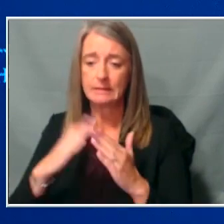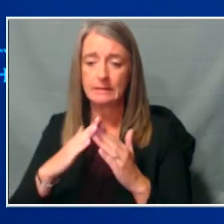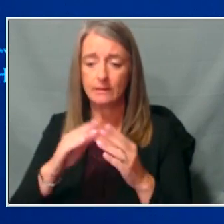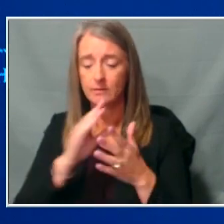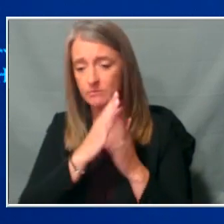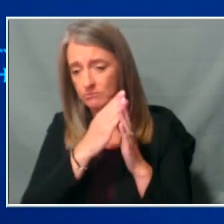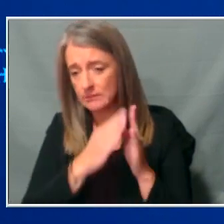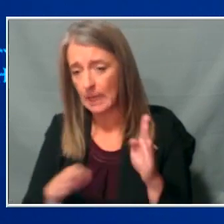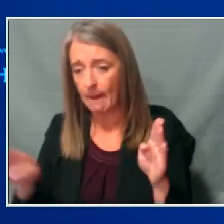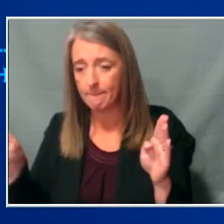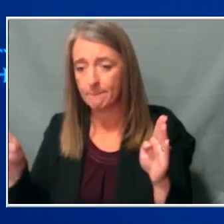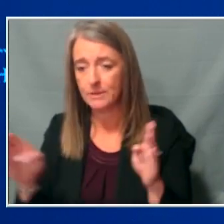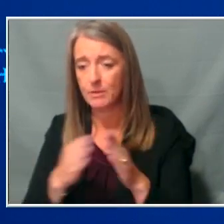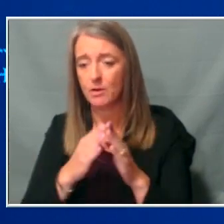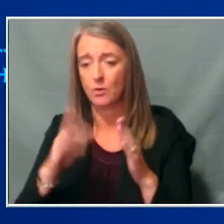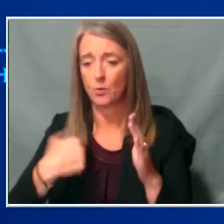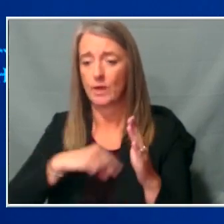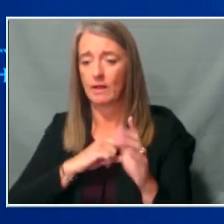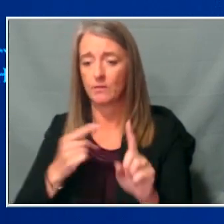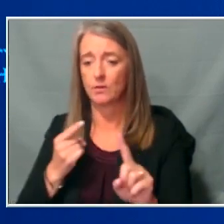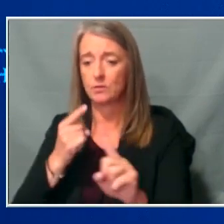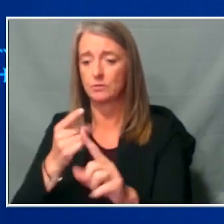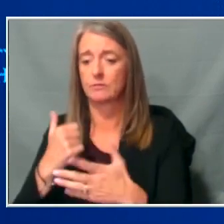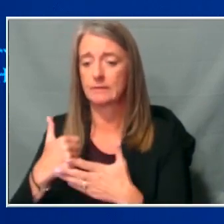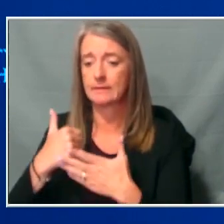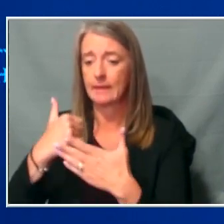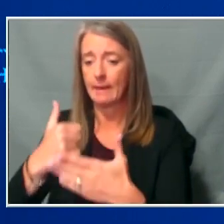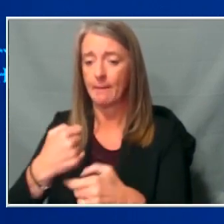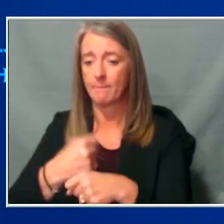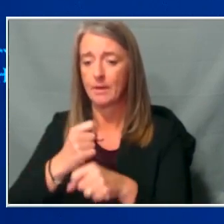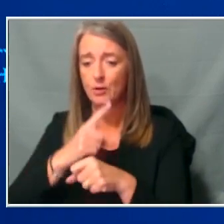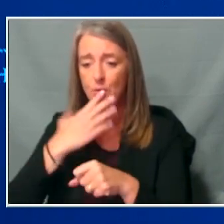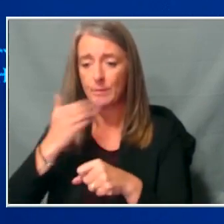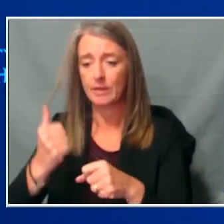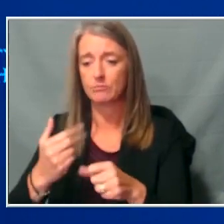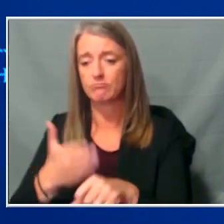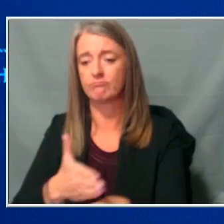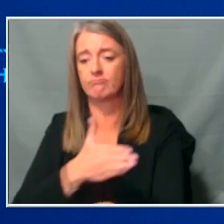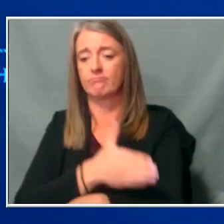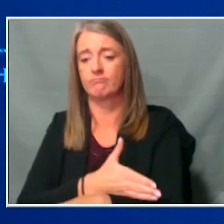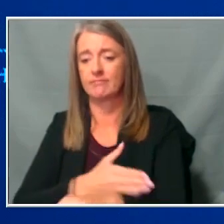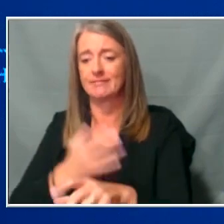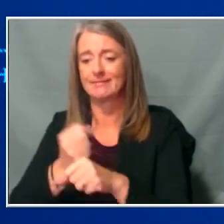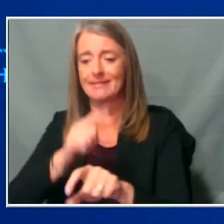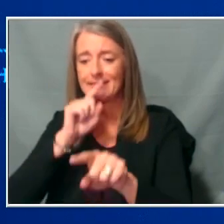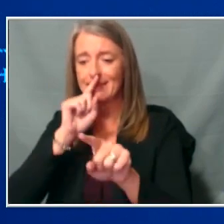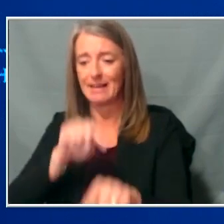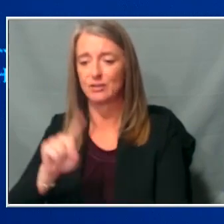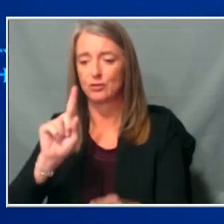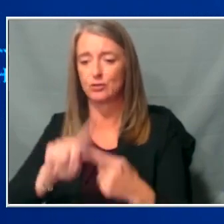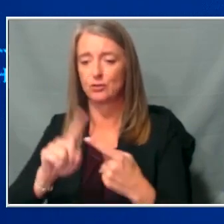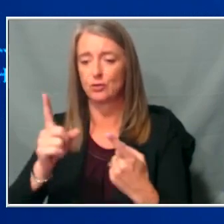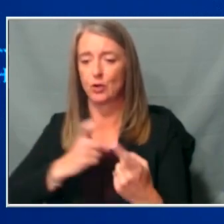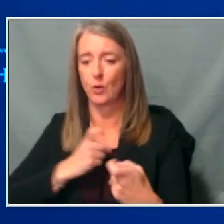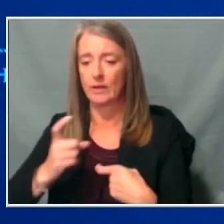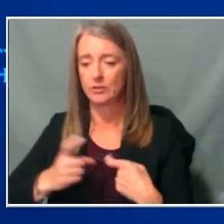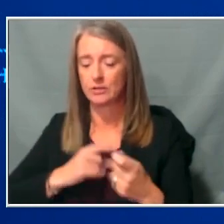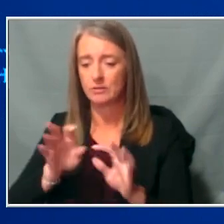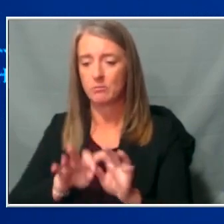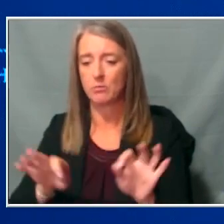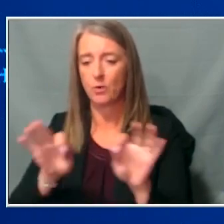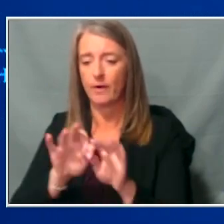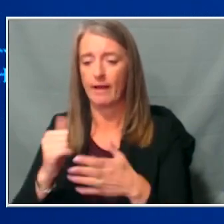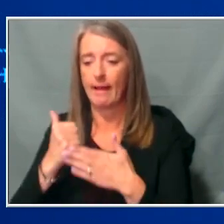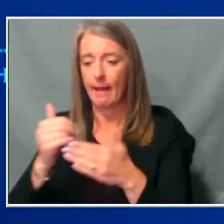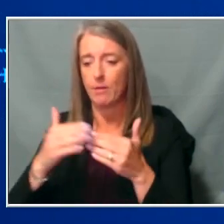everybody here with one goal, to help make you better, to get you answers to your questions, most importantly, and then help move